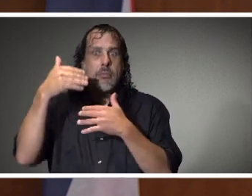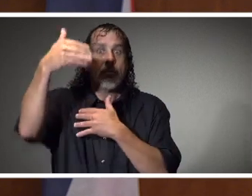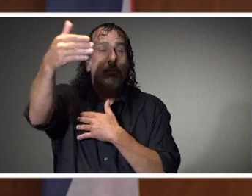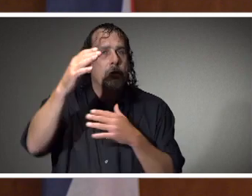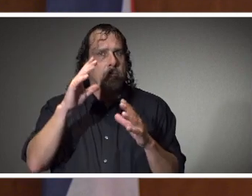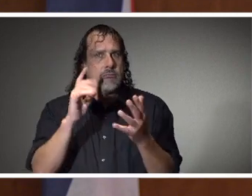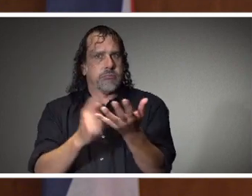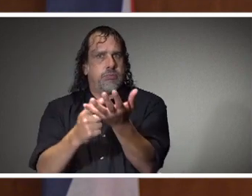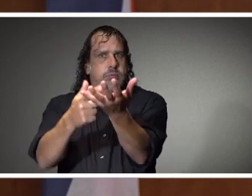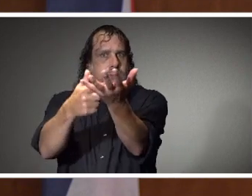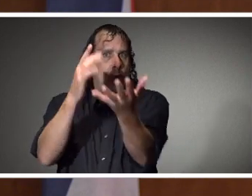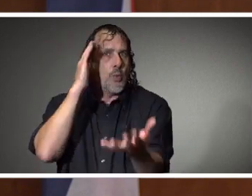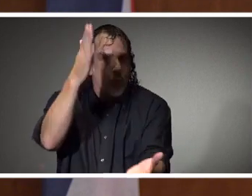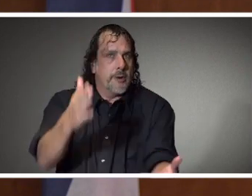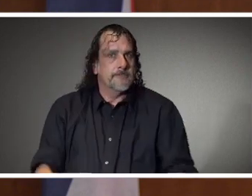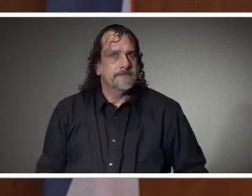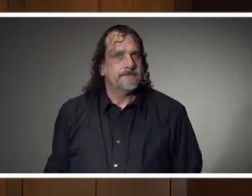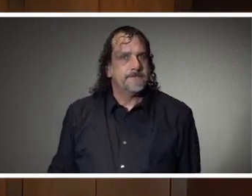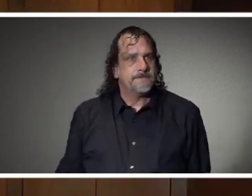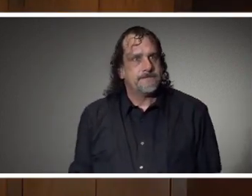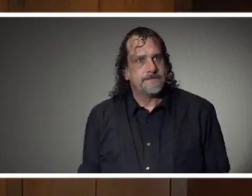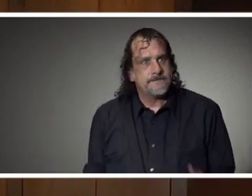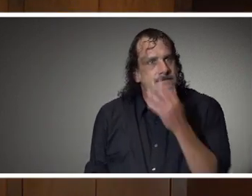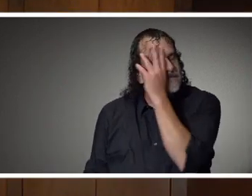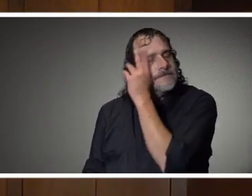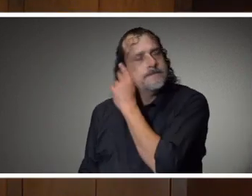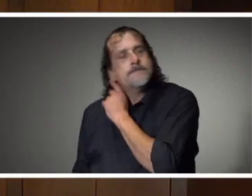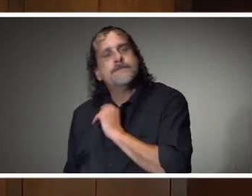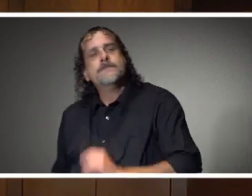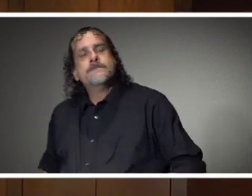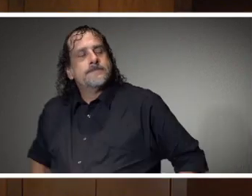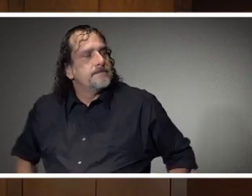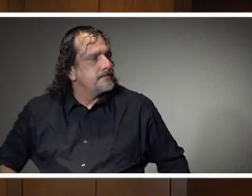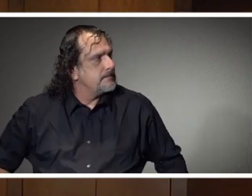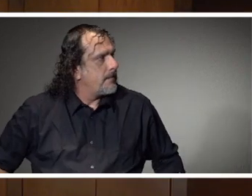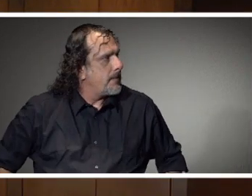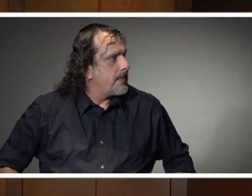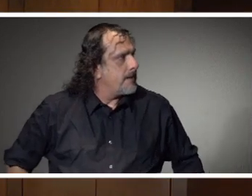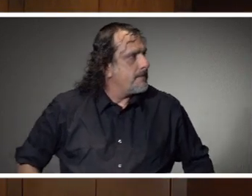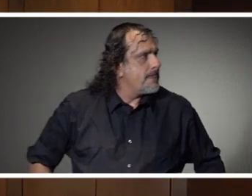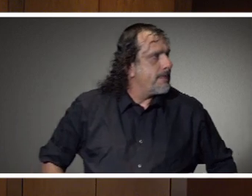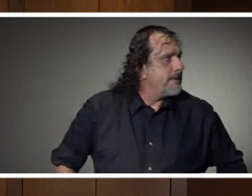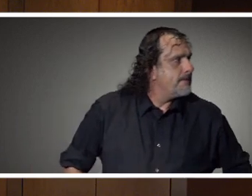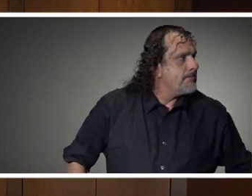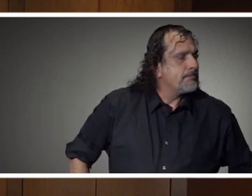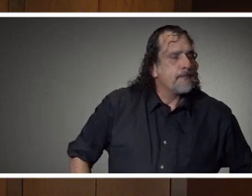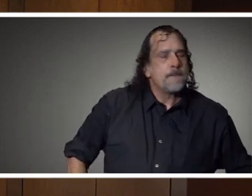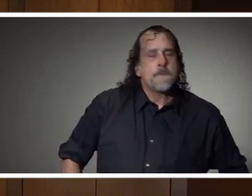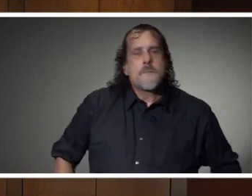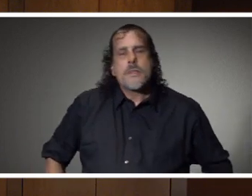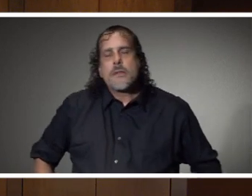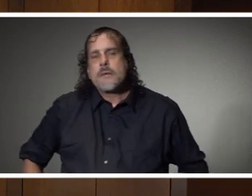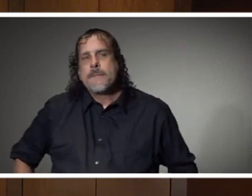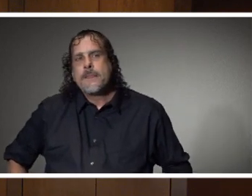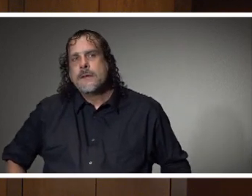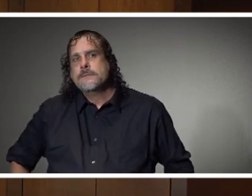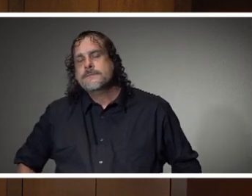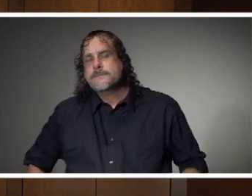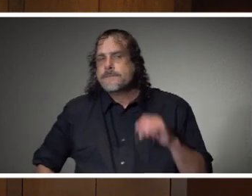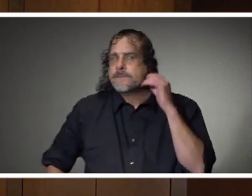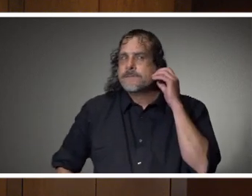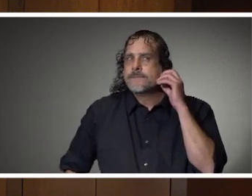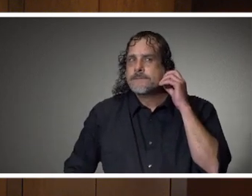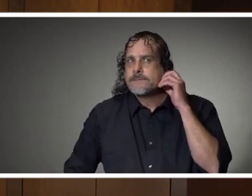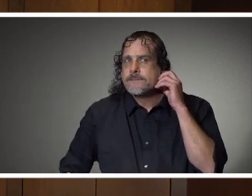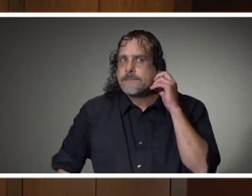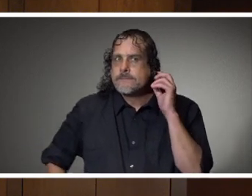think it's really, really important. Erica with Mississippi Today has another question. Erica? Thanks, Renee.